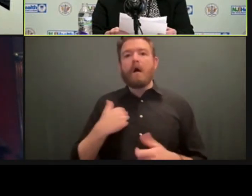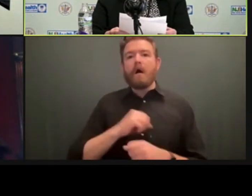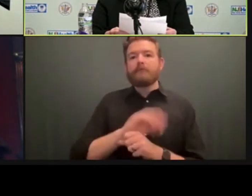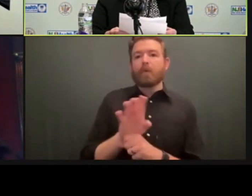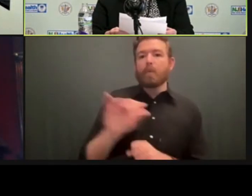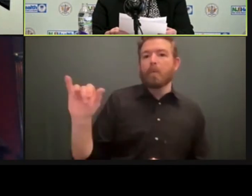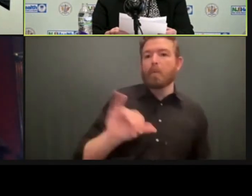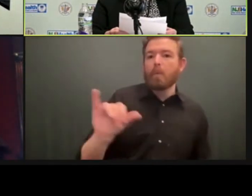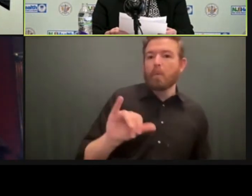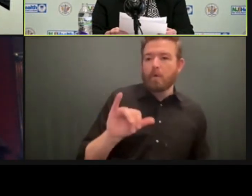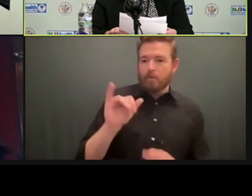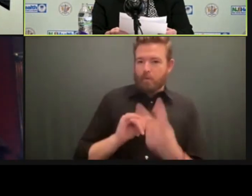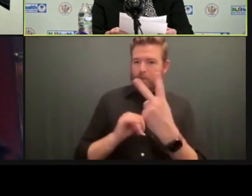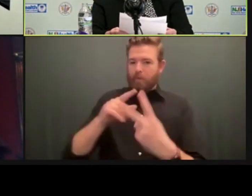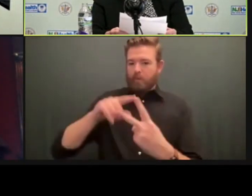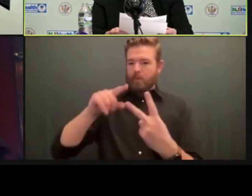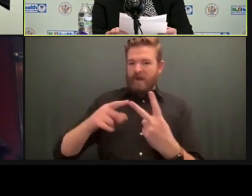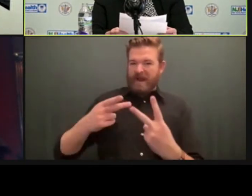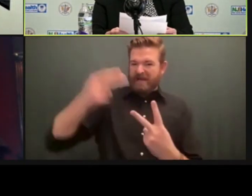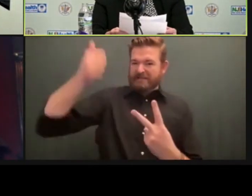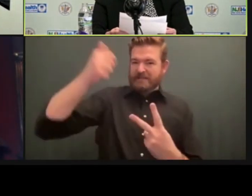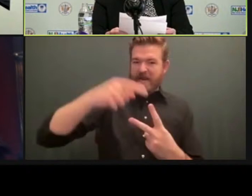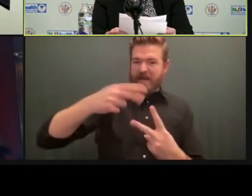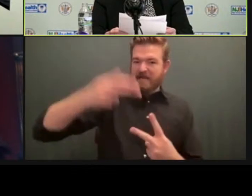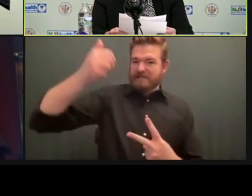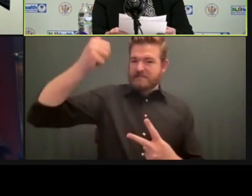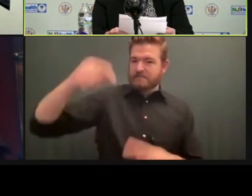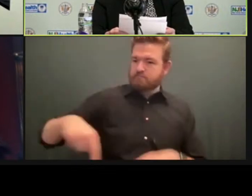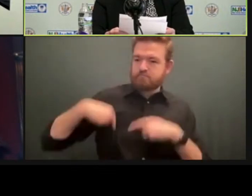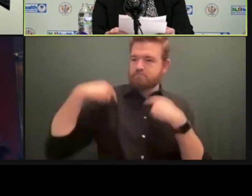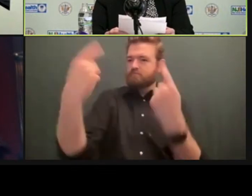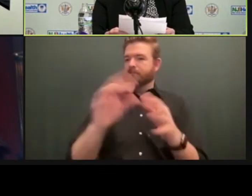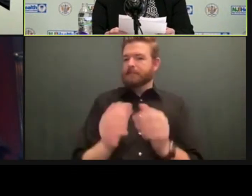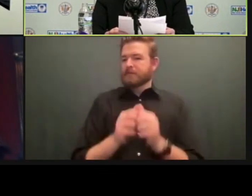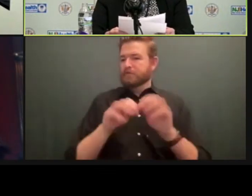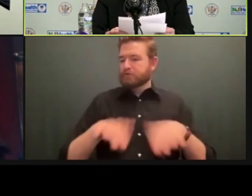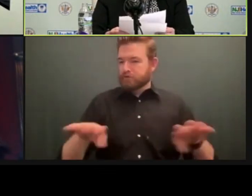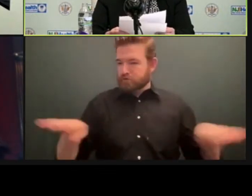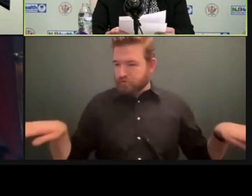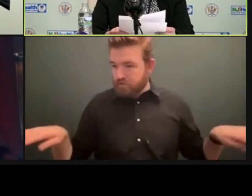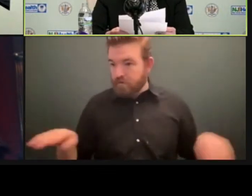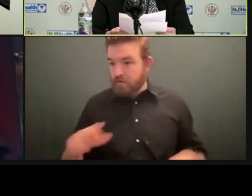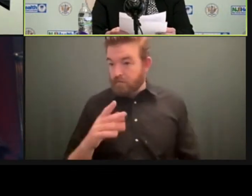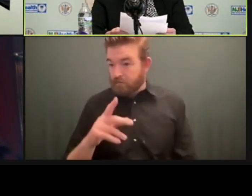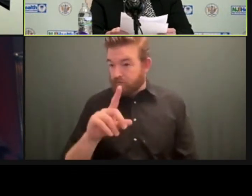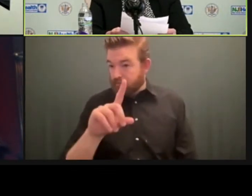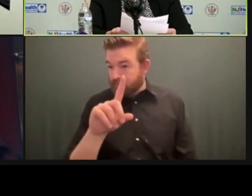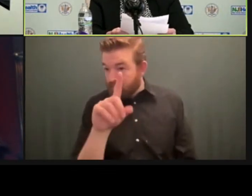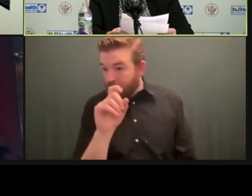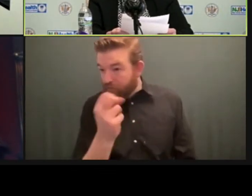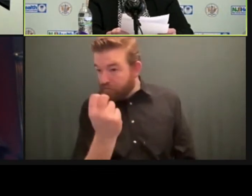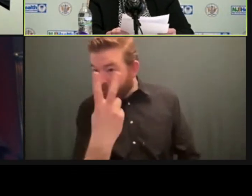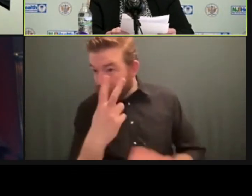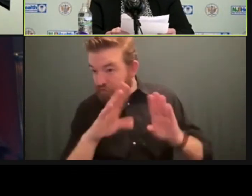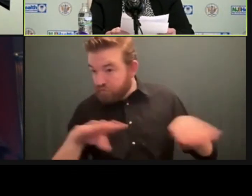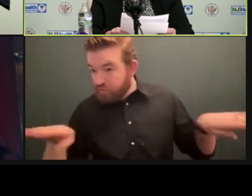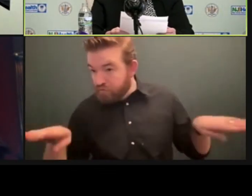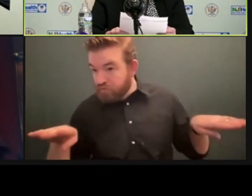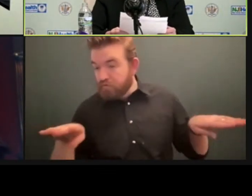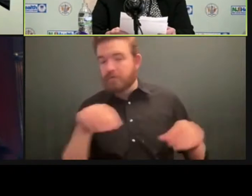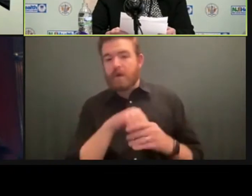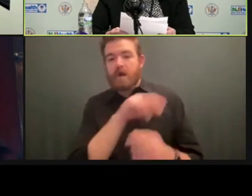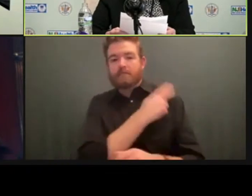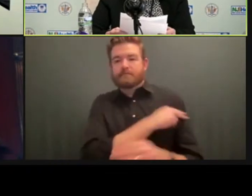are hospitalized. 76 of those children are confirmed COVID, and 26 are persons